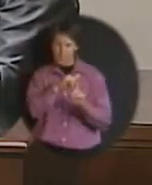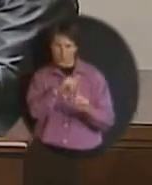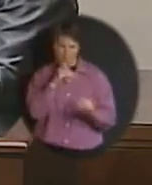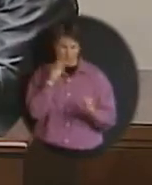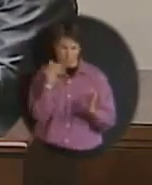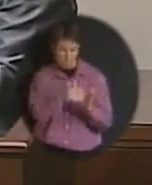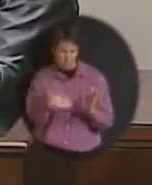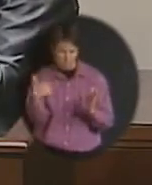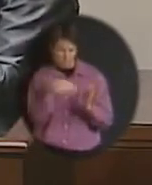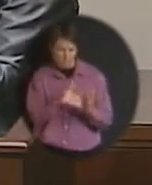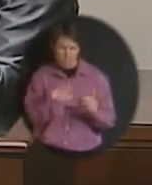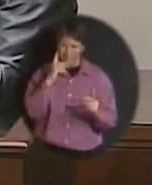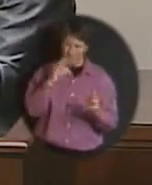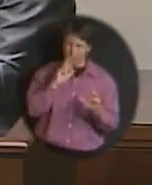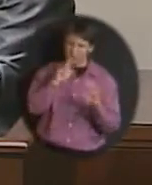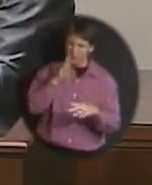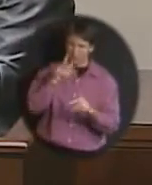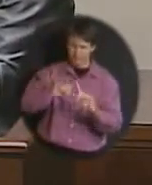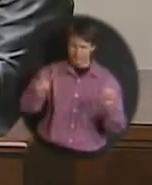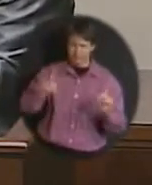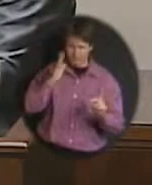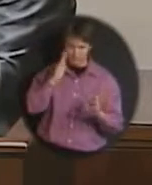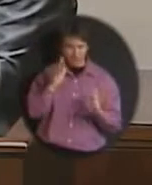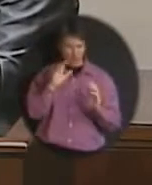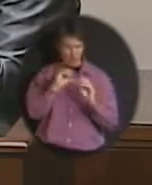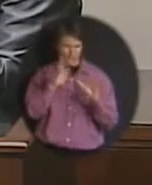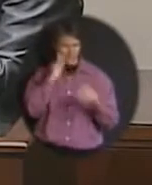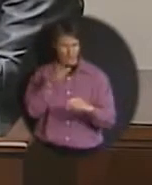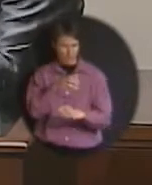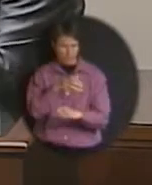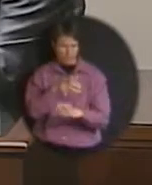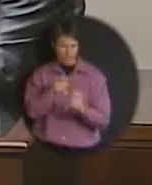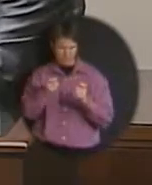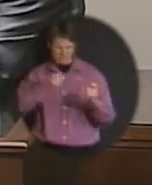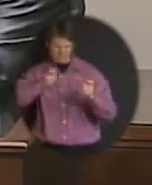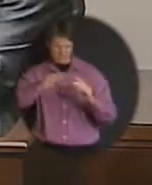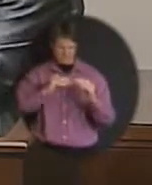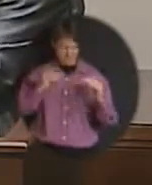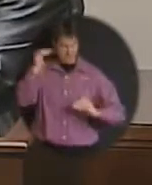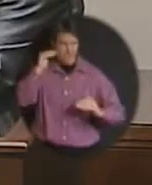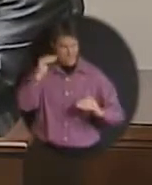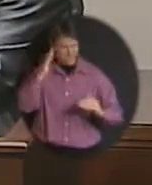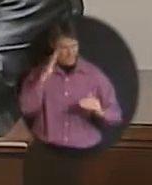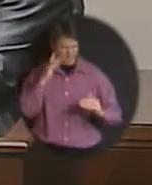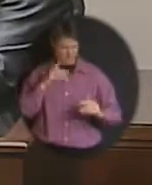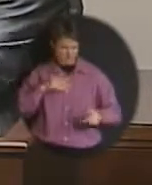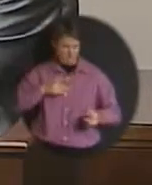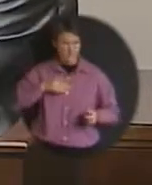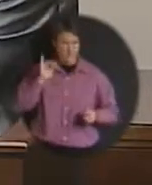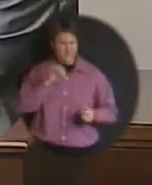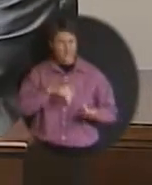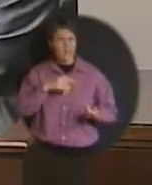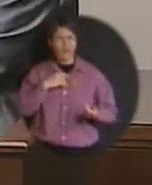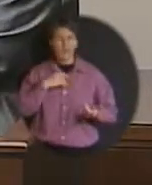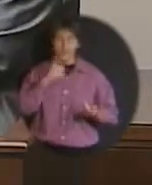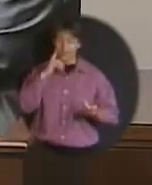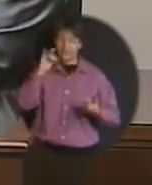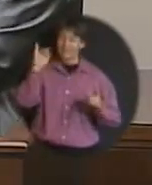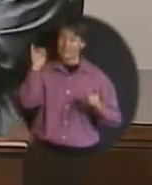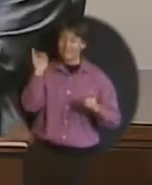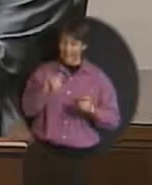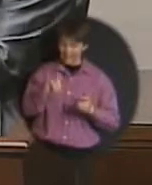frequent, and it's got an imbalance of power going on. And so I think the definition of bullying is going to impact our